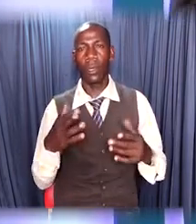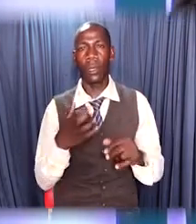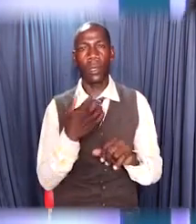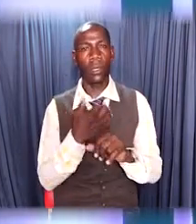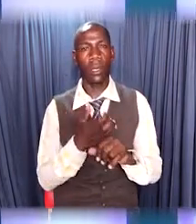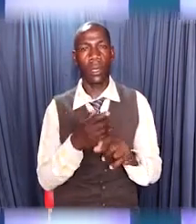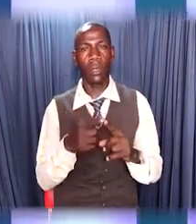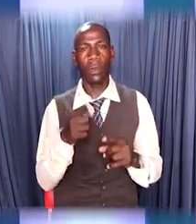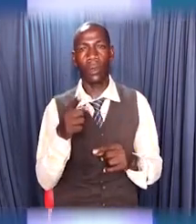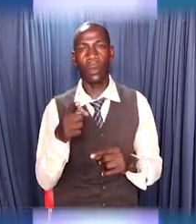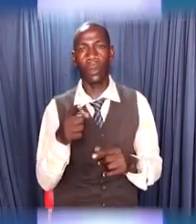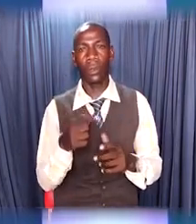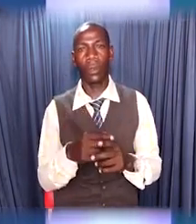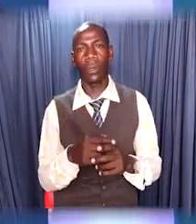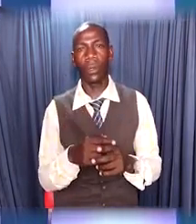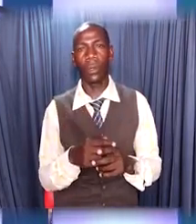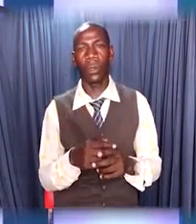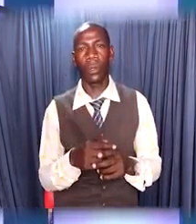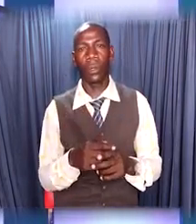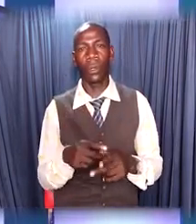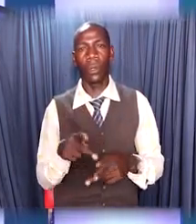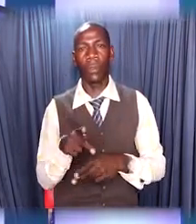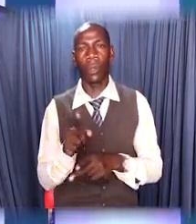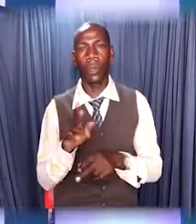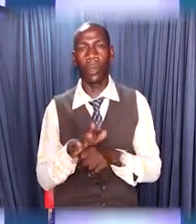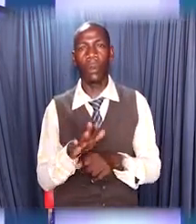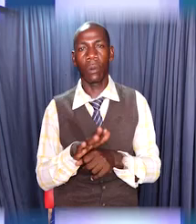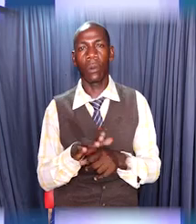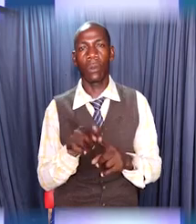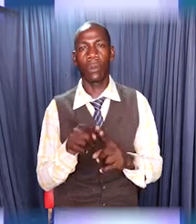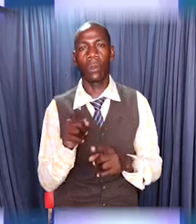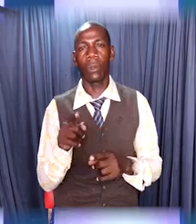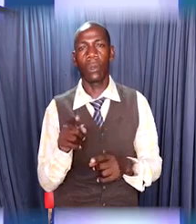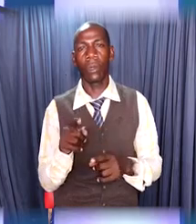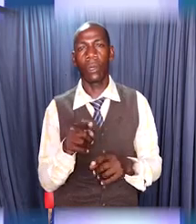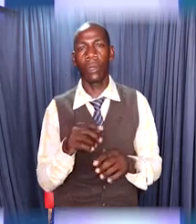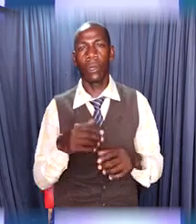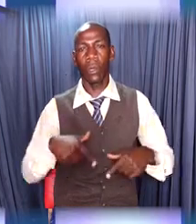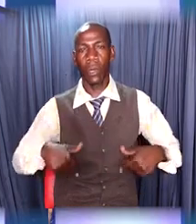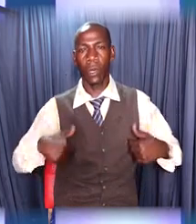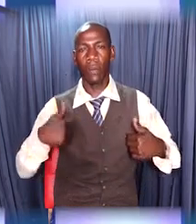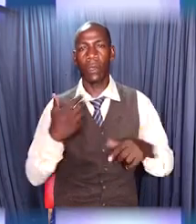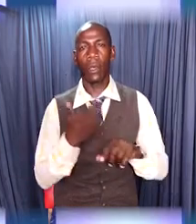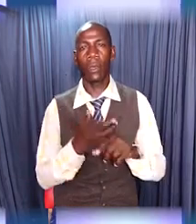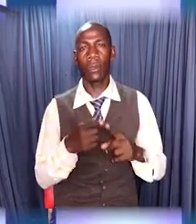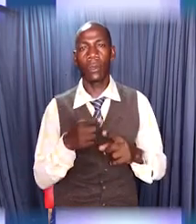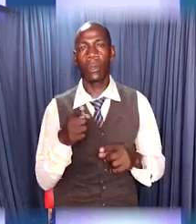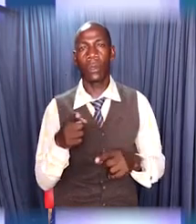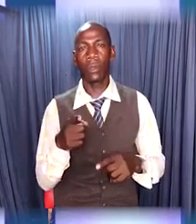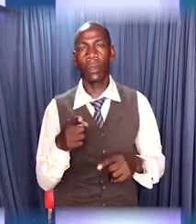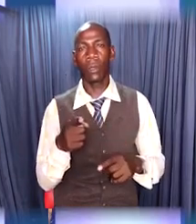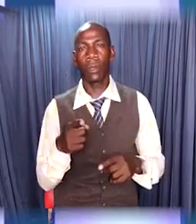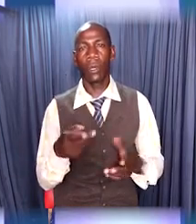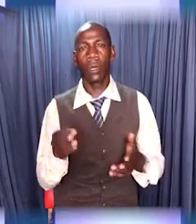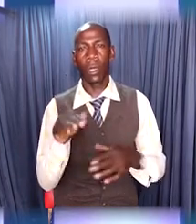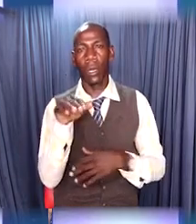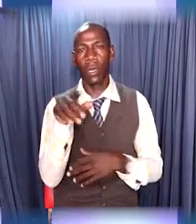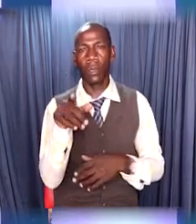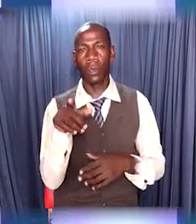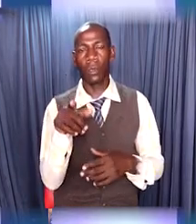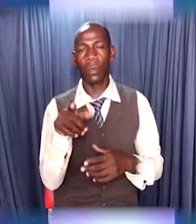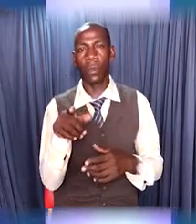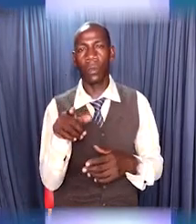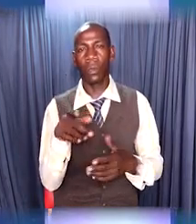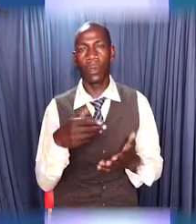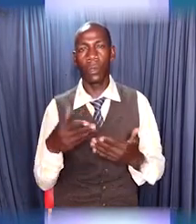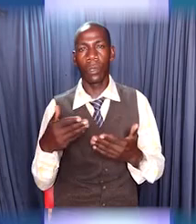At a time things are so heavy to you. Madeni yamebana. Debts around you. Hali ni ngumu. Things are not right with you. Tena anakuagiza. Again is